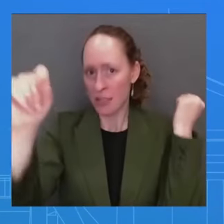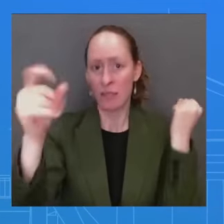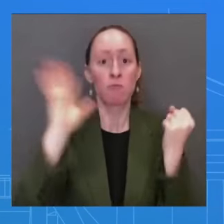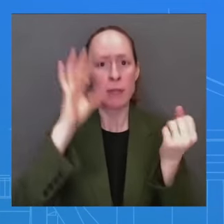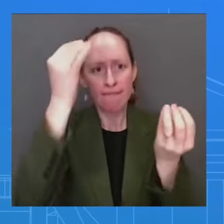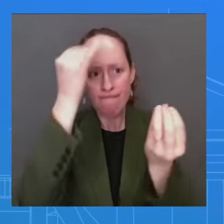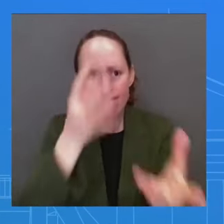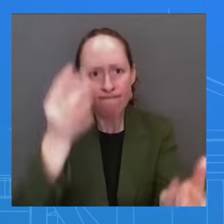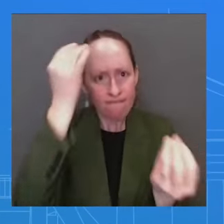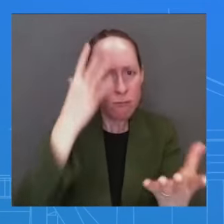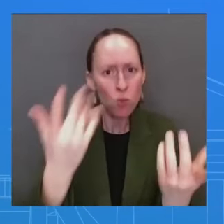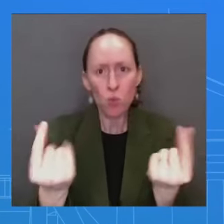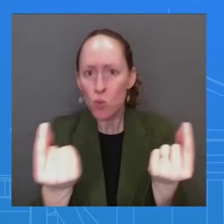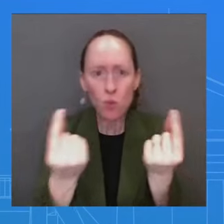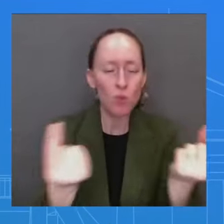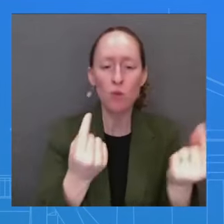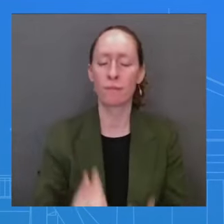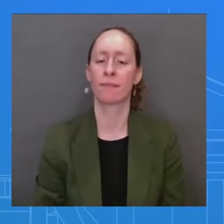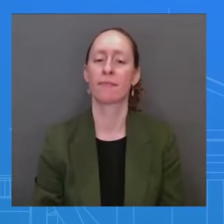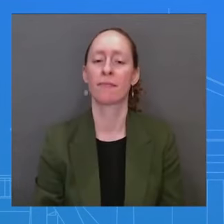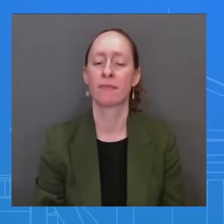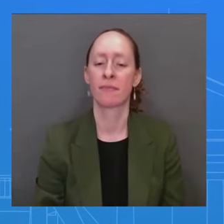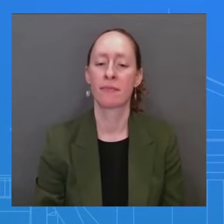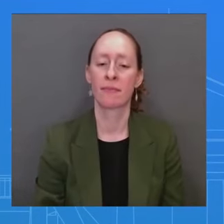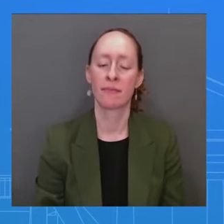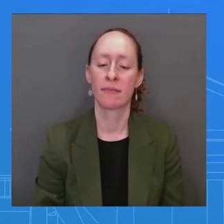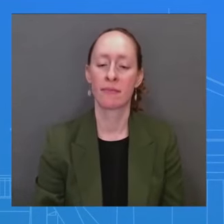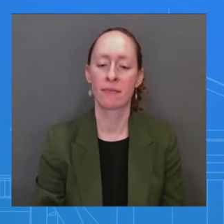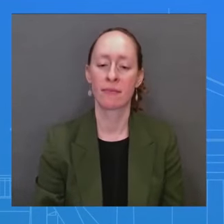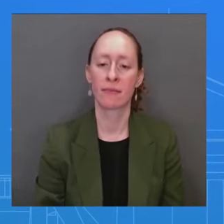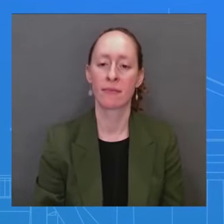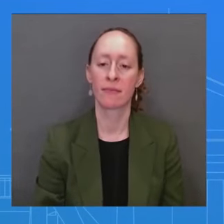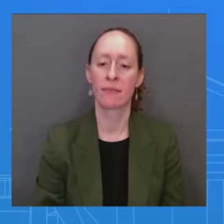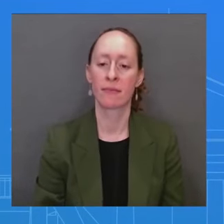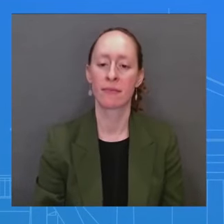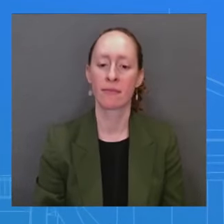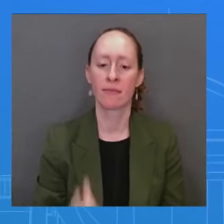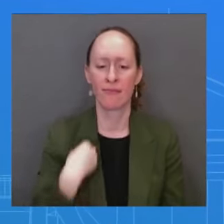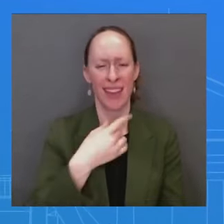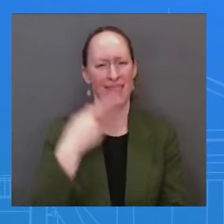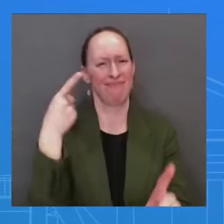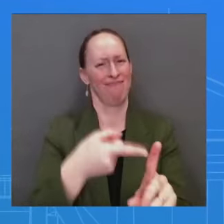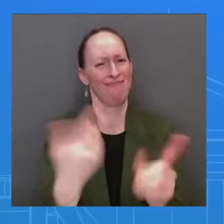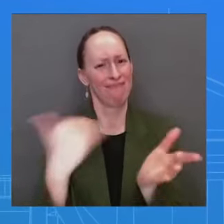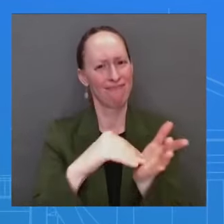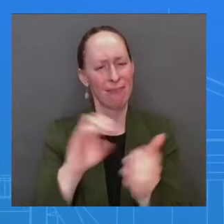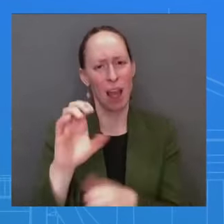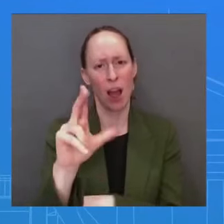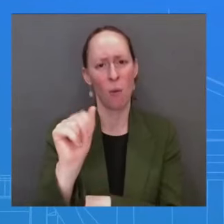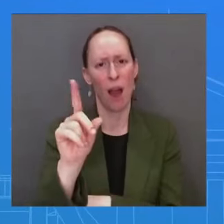On Ecuador, John, is there any determination that's been made about the safety of U.S. diplomatic staff or